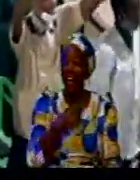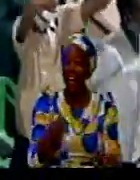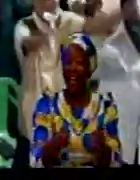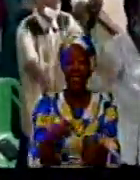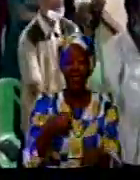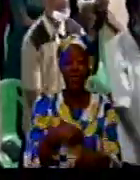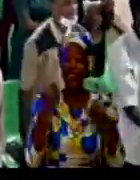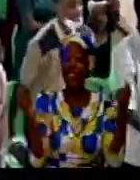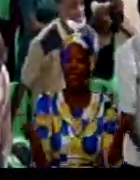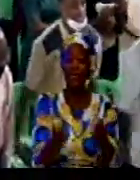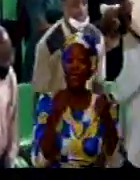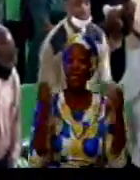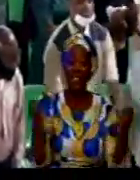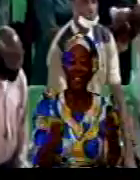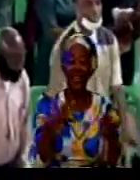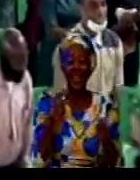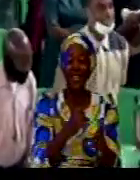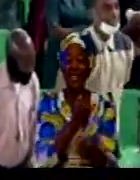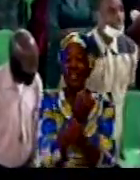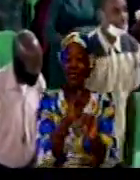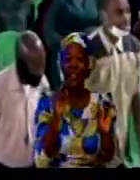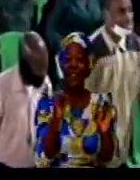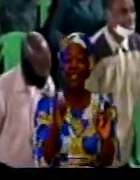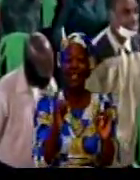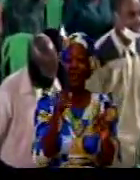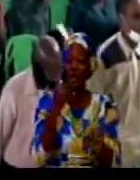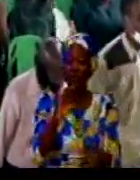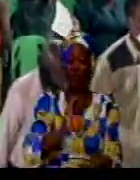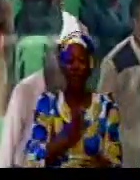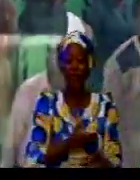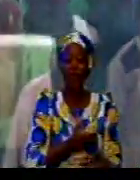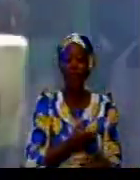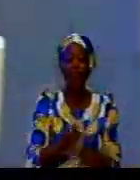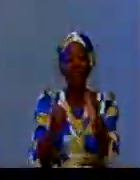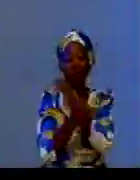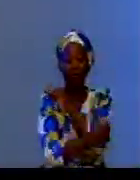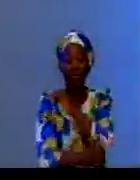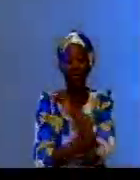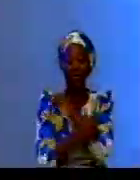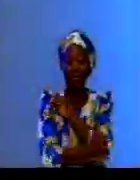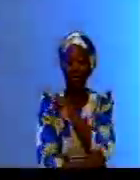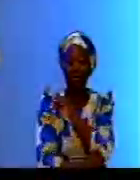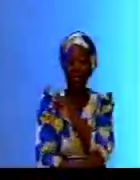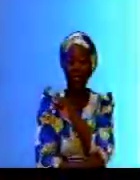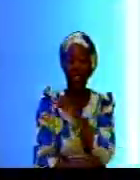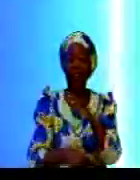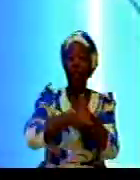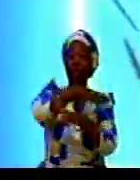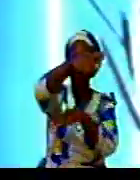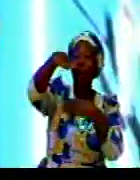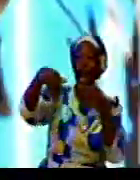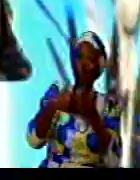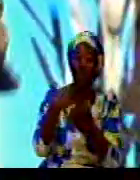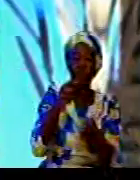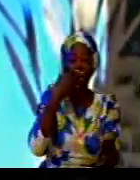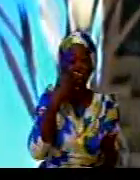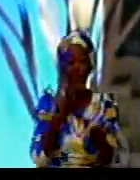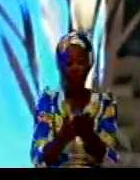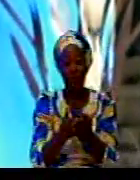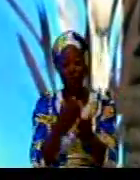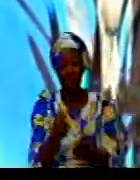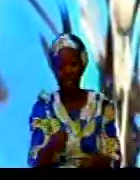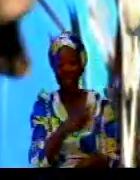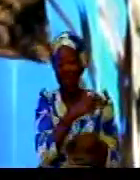Anywhere, everywhere. And as we celebrate the independence of our